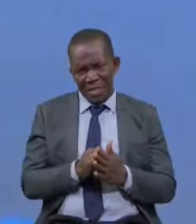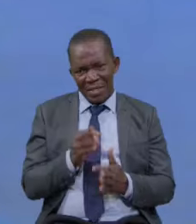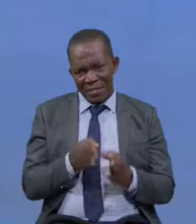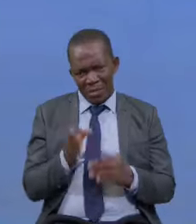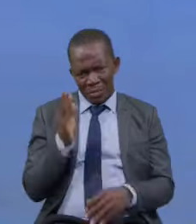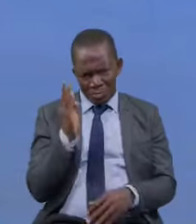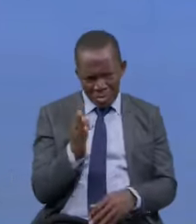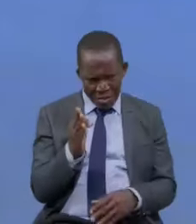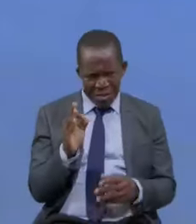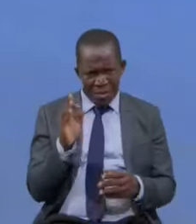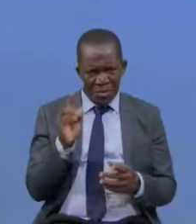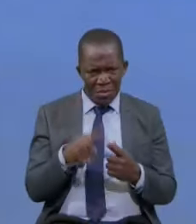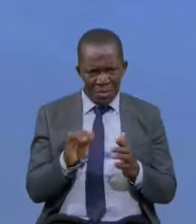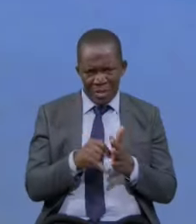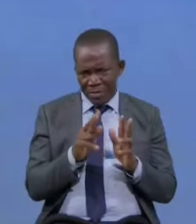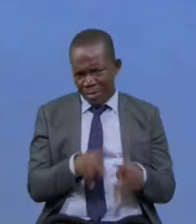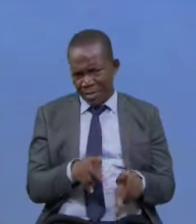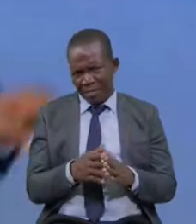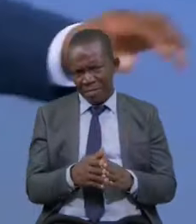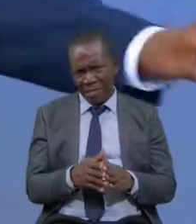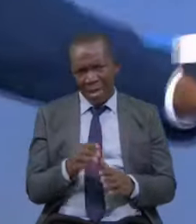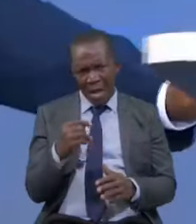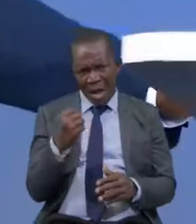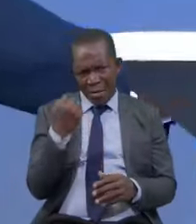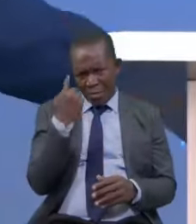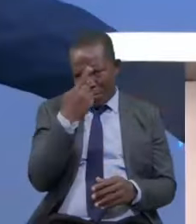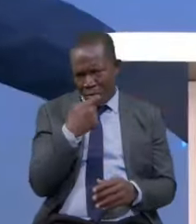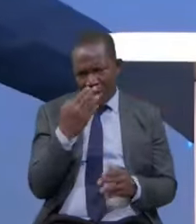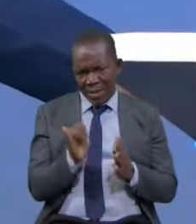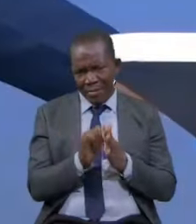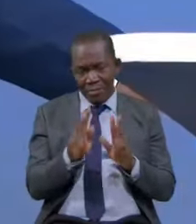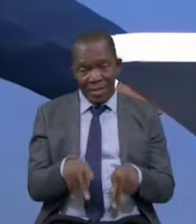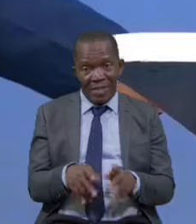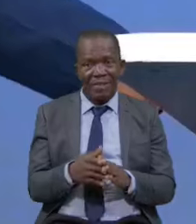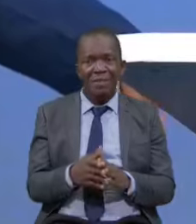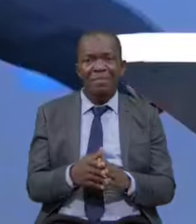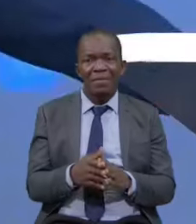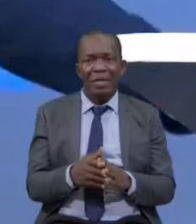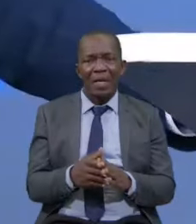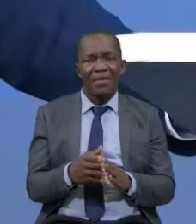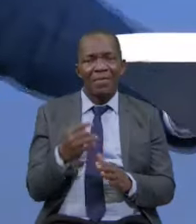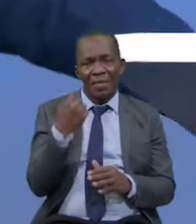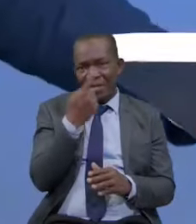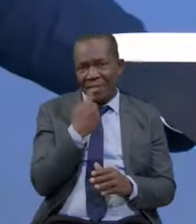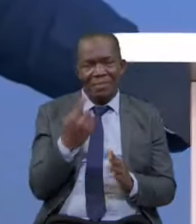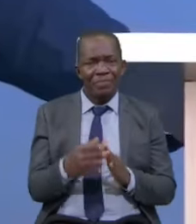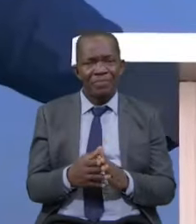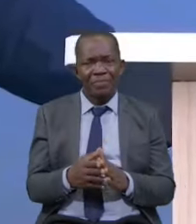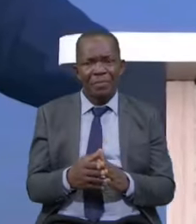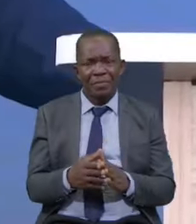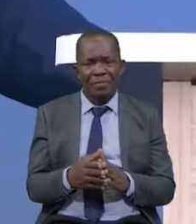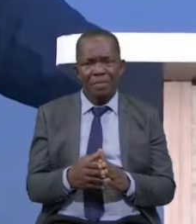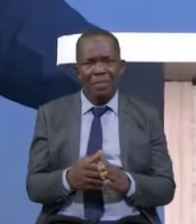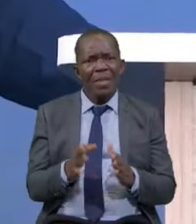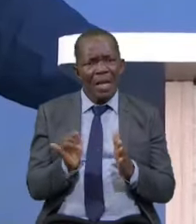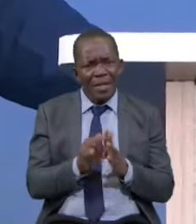give him the gospel of salvation. You look at his face, His face may look